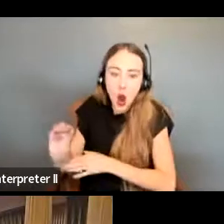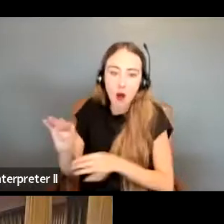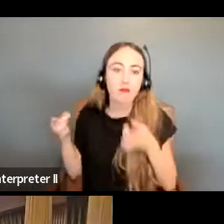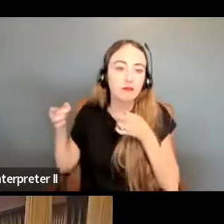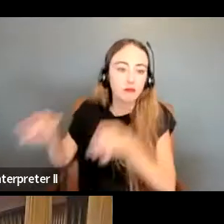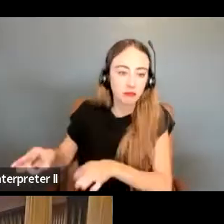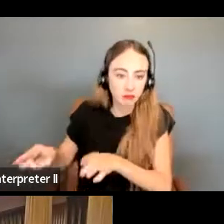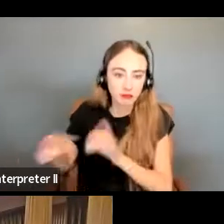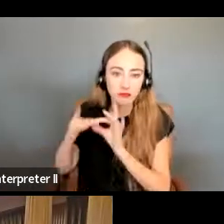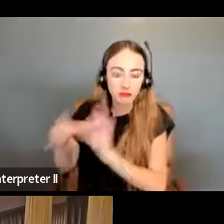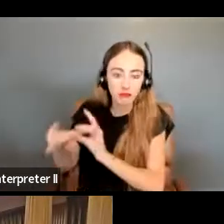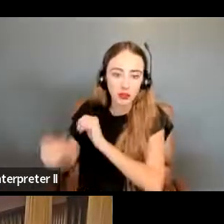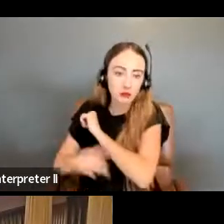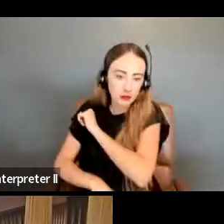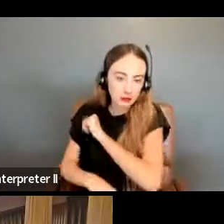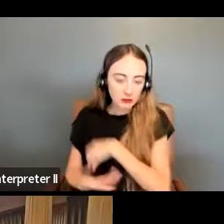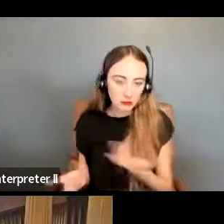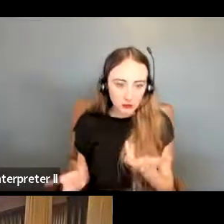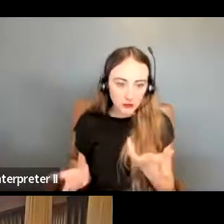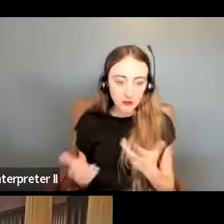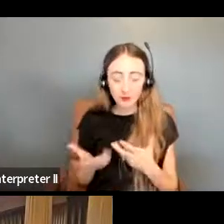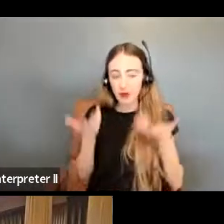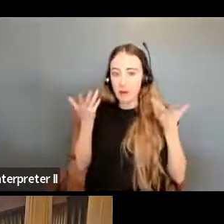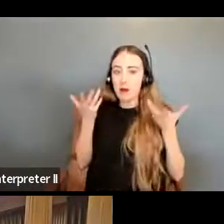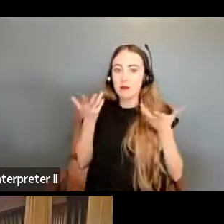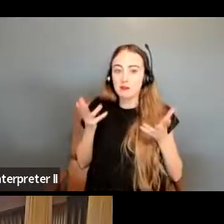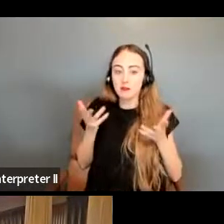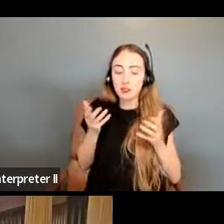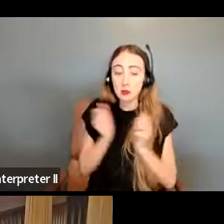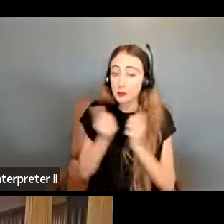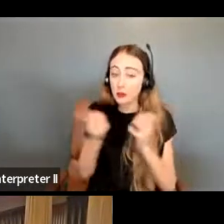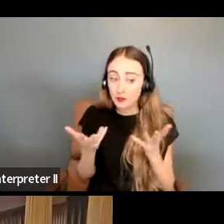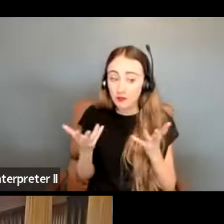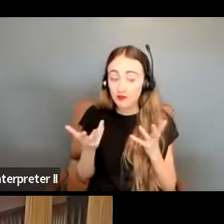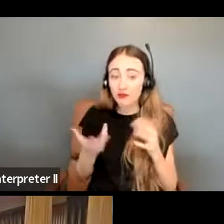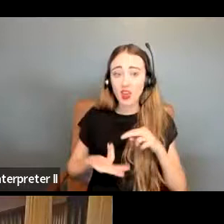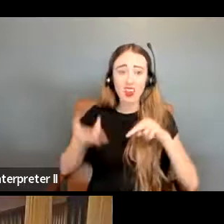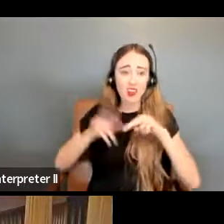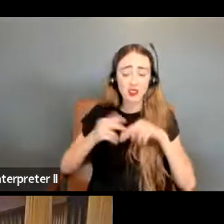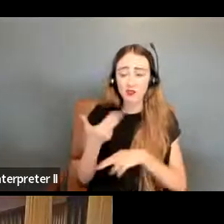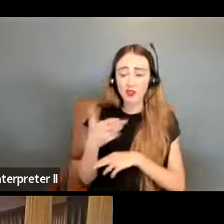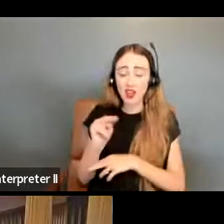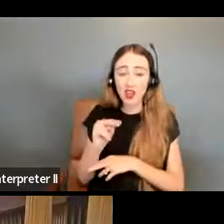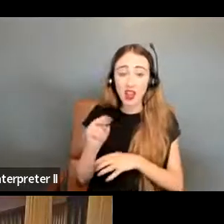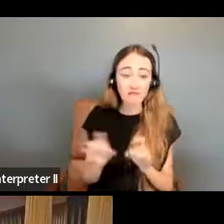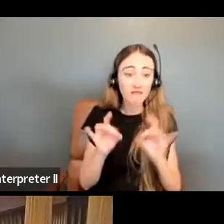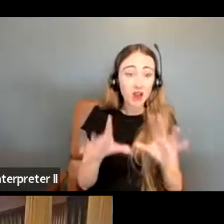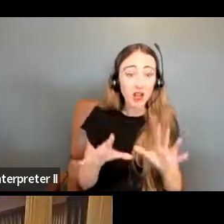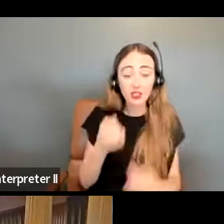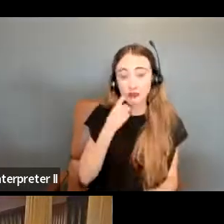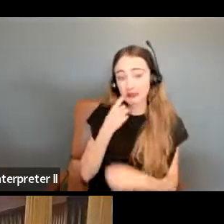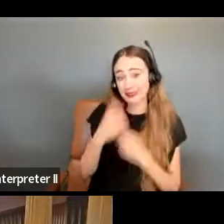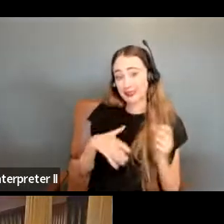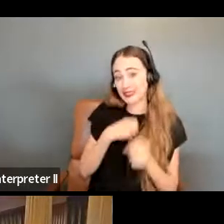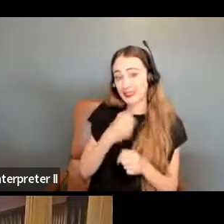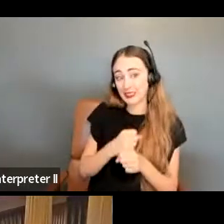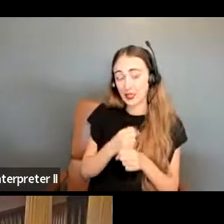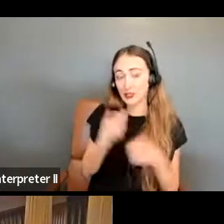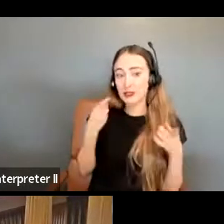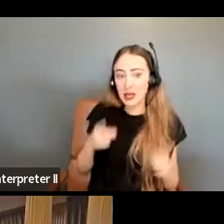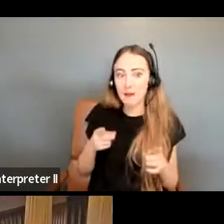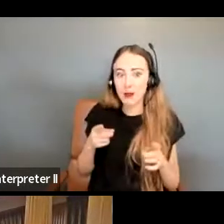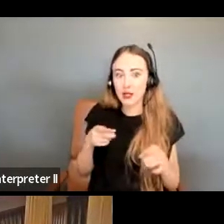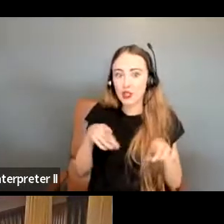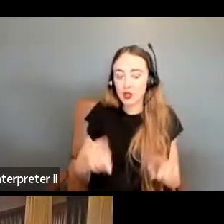with the sentences that are handed out today. I'll close with this. The rise in gun violence and other crimes we've endured for the last few years are taking place under our